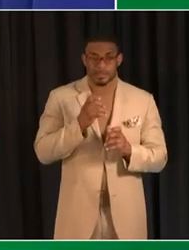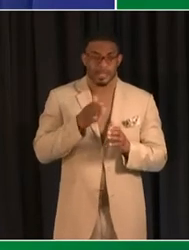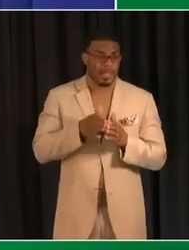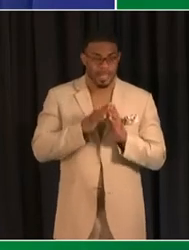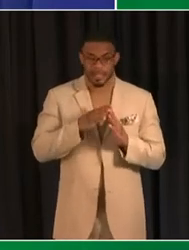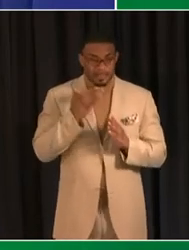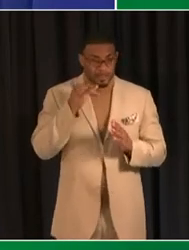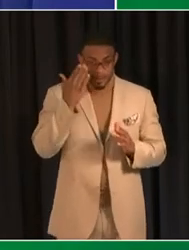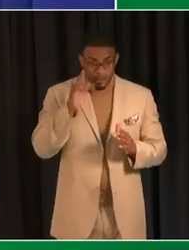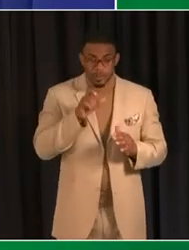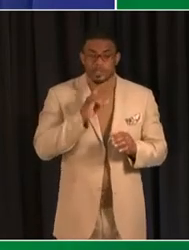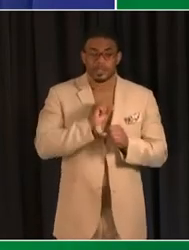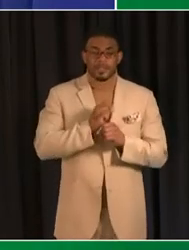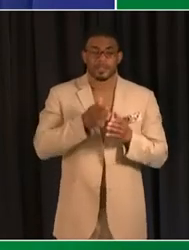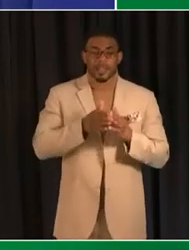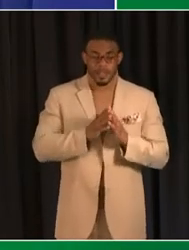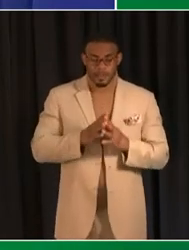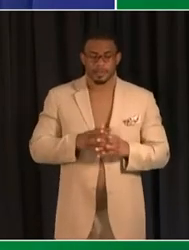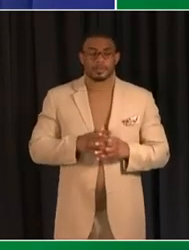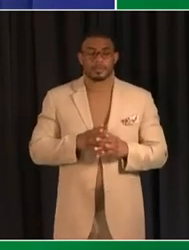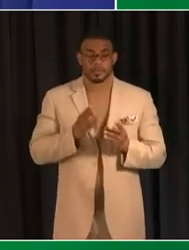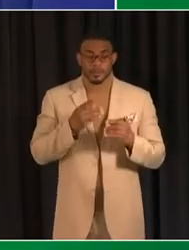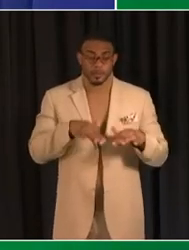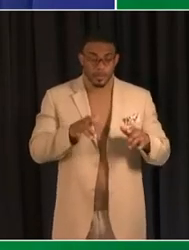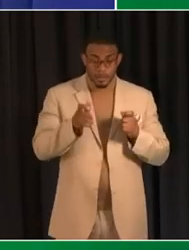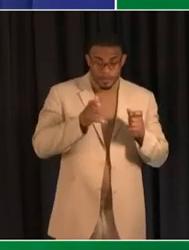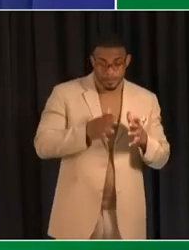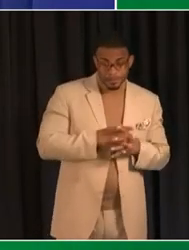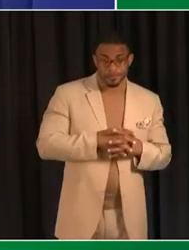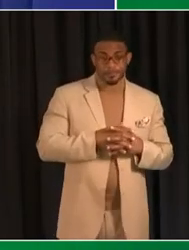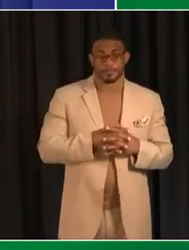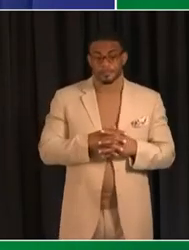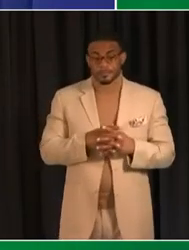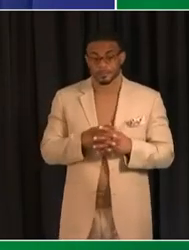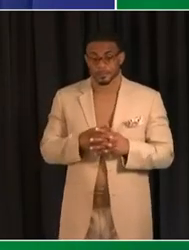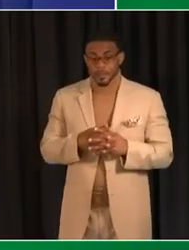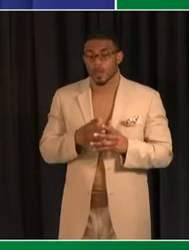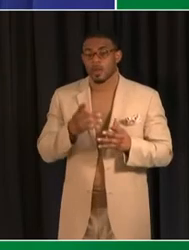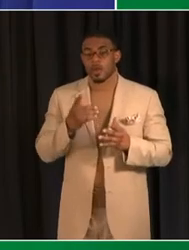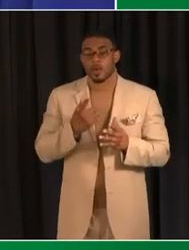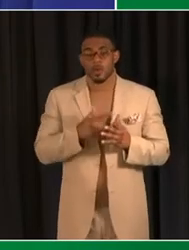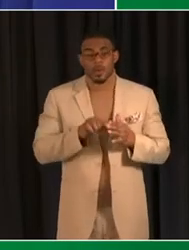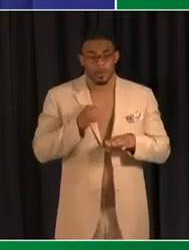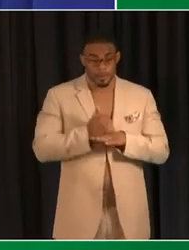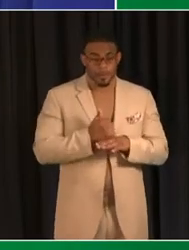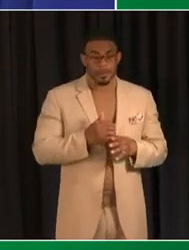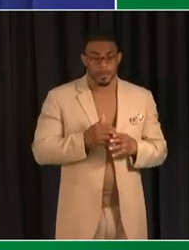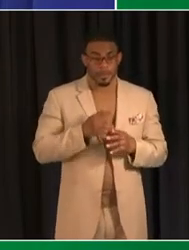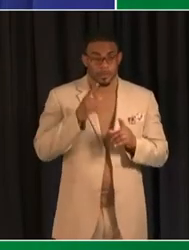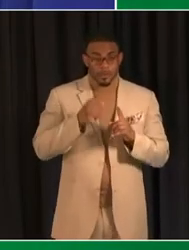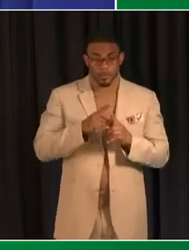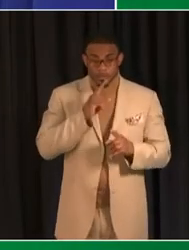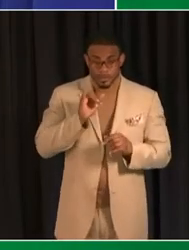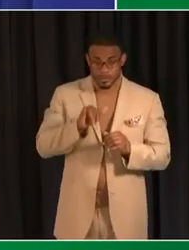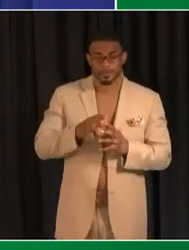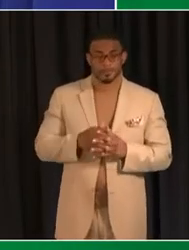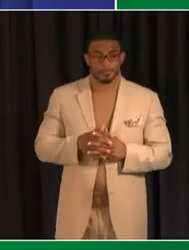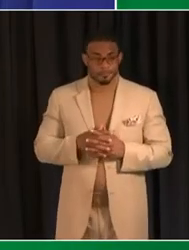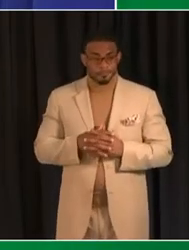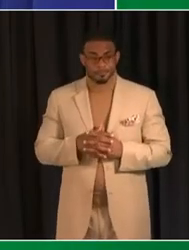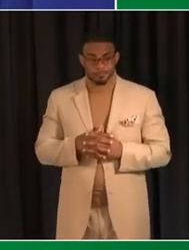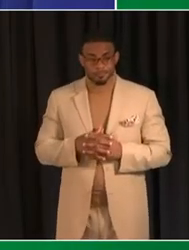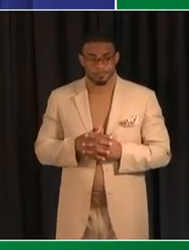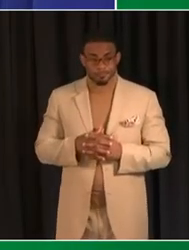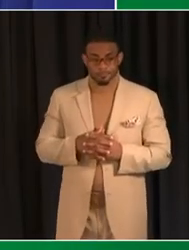just ask. If they don't know, they should definitely ask their property manager, what has been put in place in order to make it